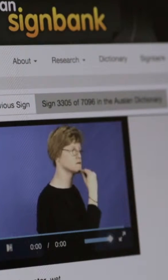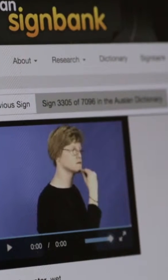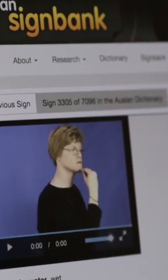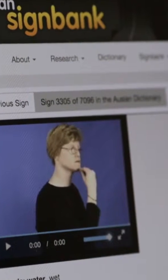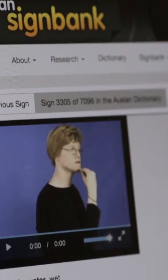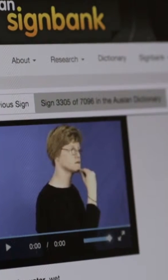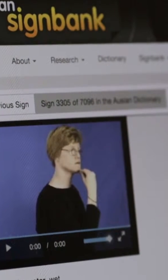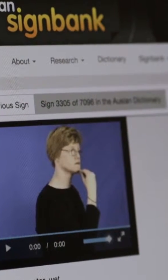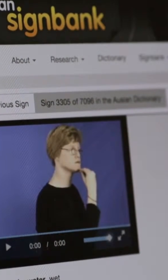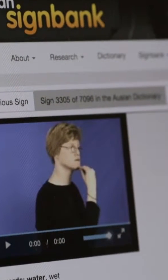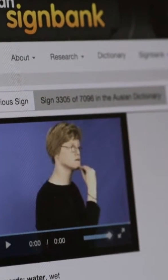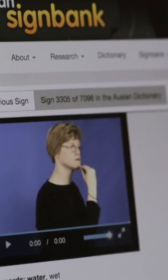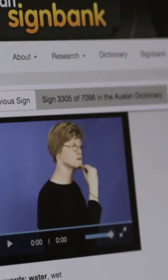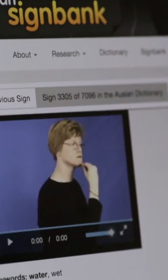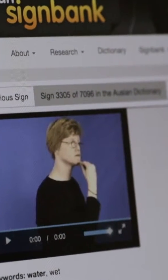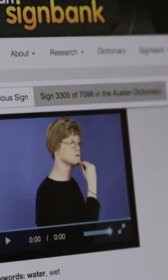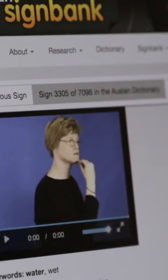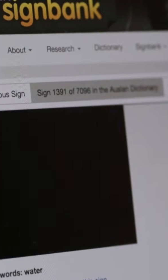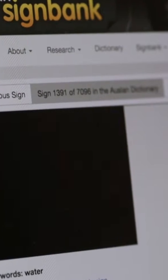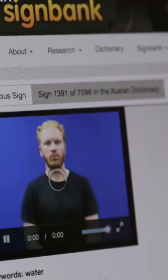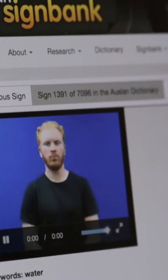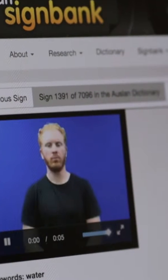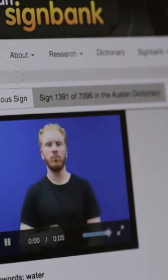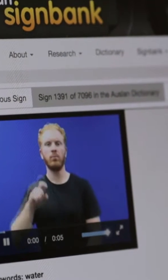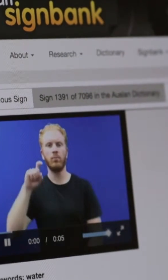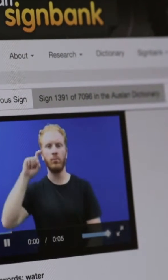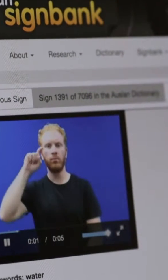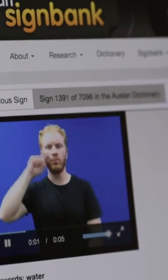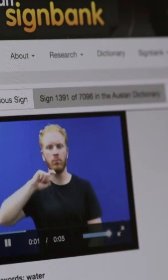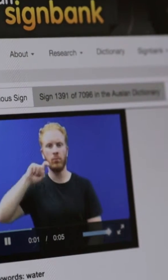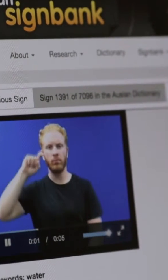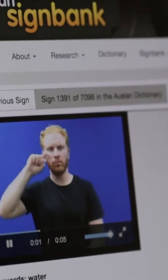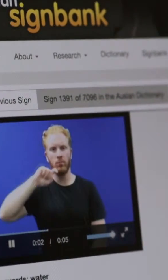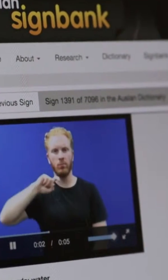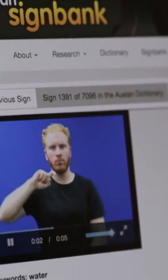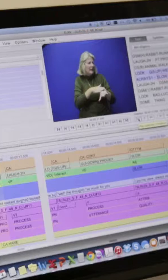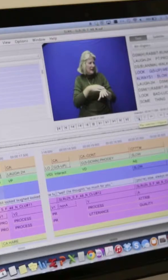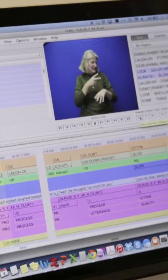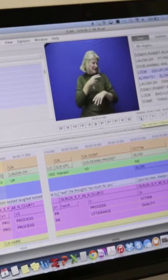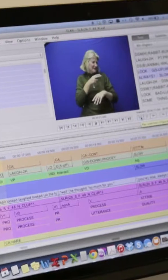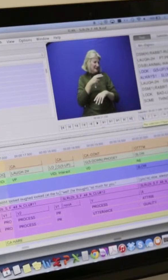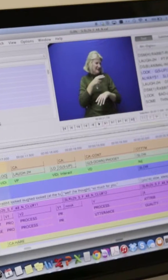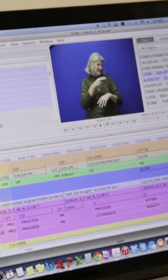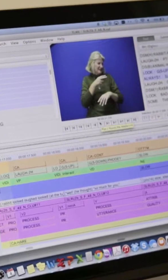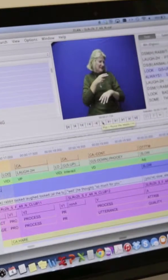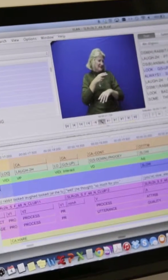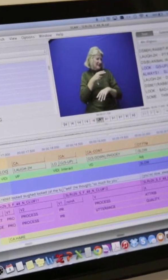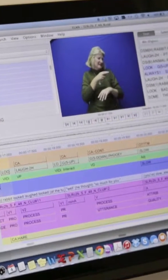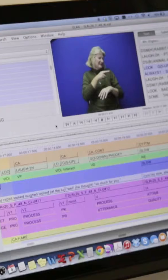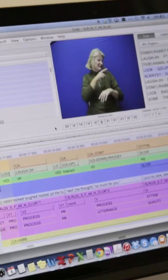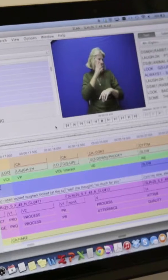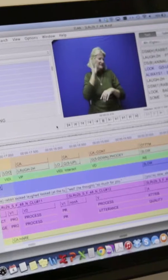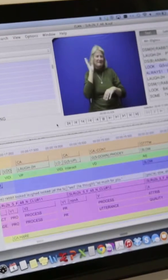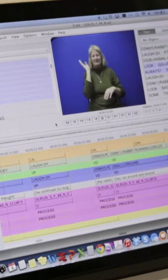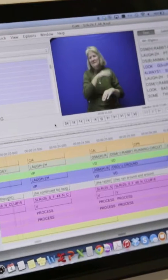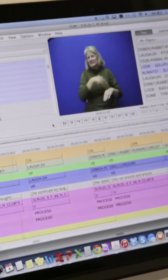is a sign language dictionary which is available on the internet with movie clips to show people what signs look like and the other is the Auslan Corpus which means a collection of